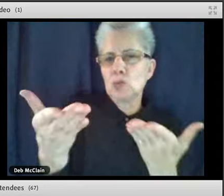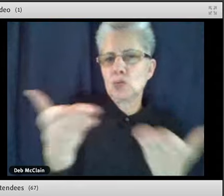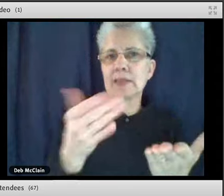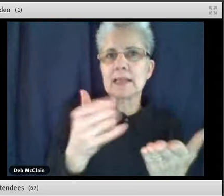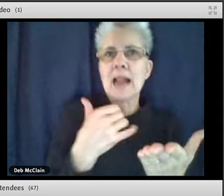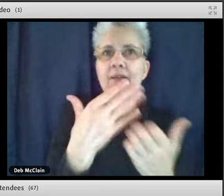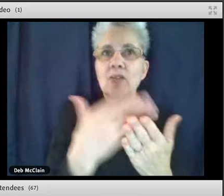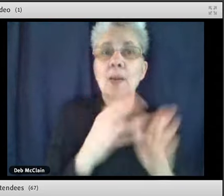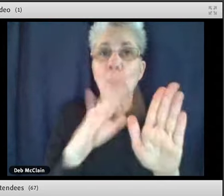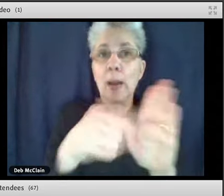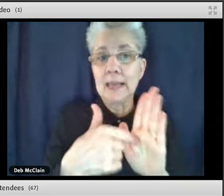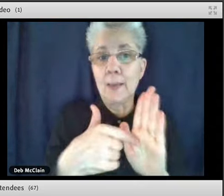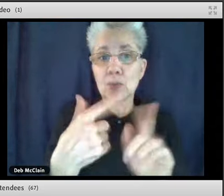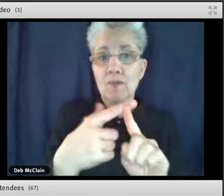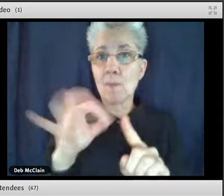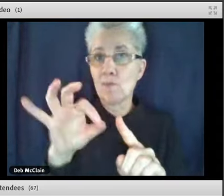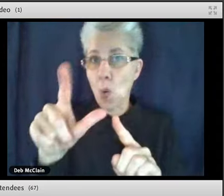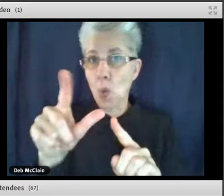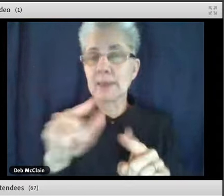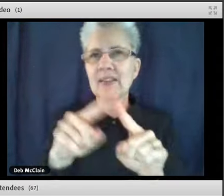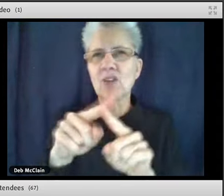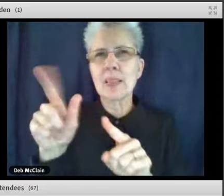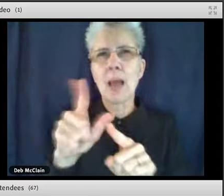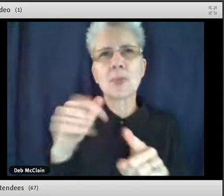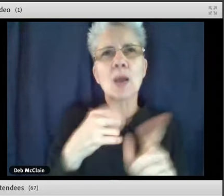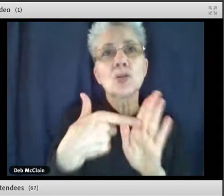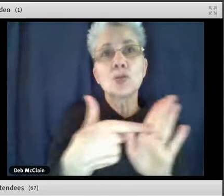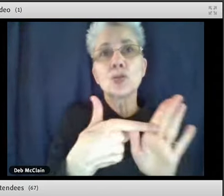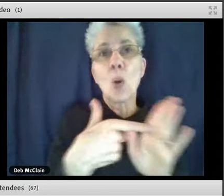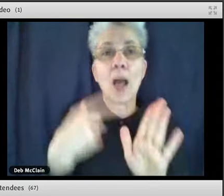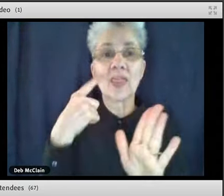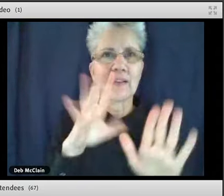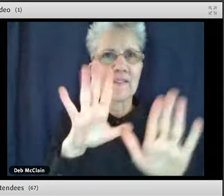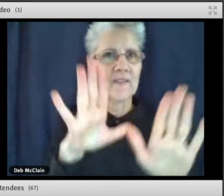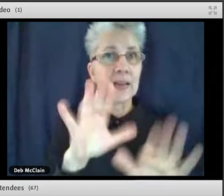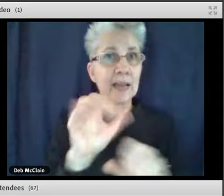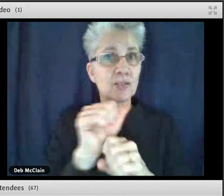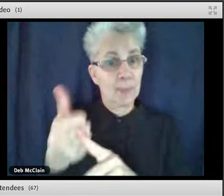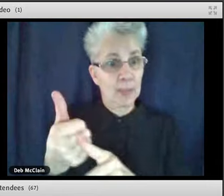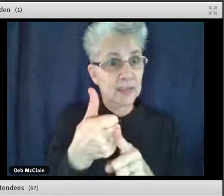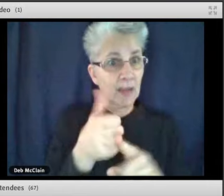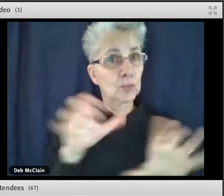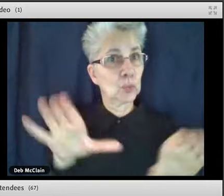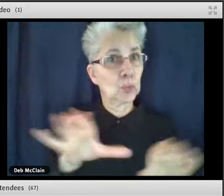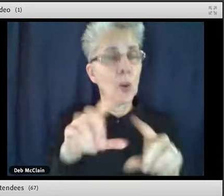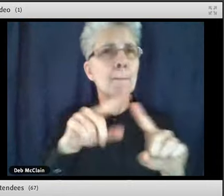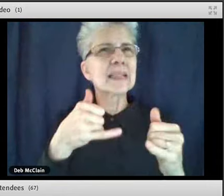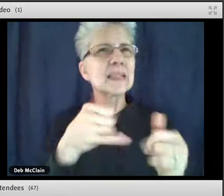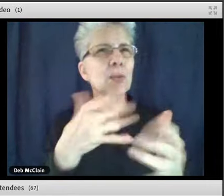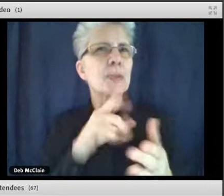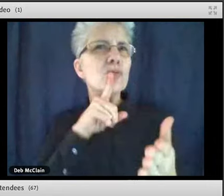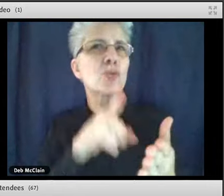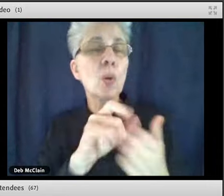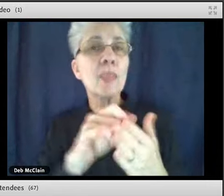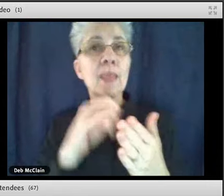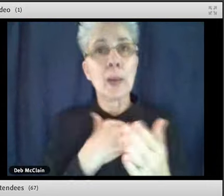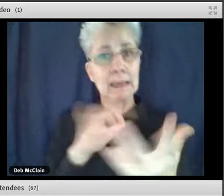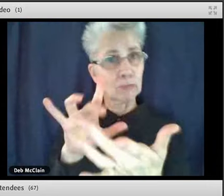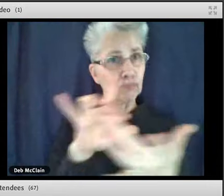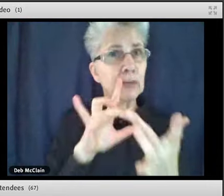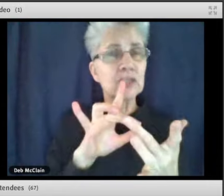Florida, different libraries that I want to show you that I think have done a fantastic job. But we still want to make sure that we can reach them and they can get the help that